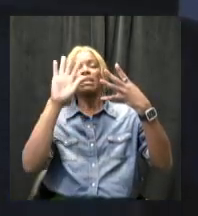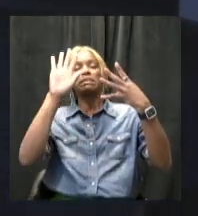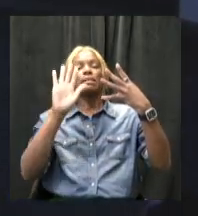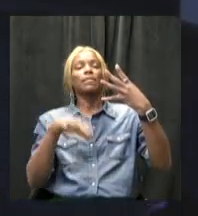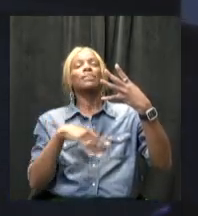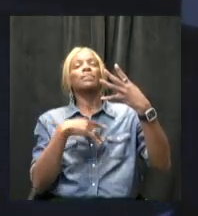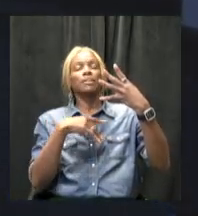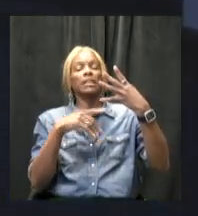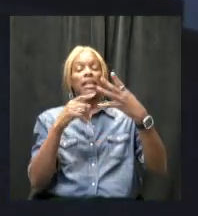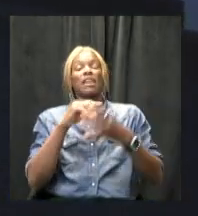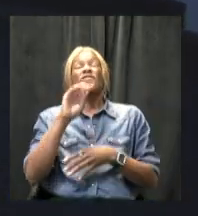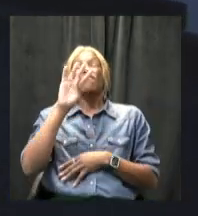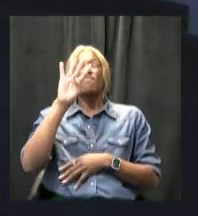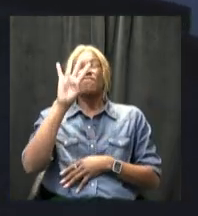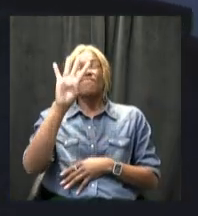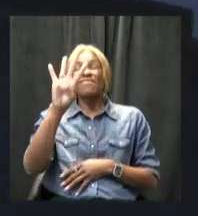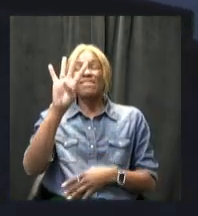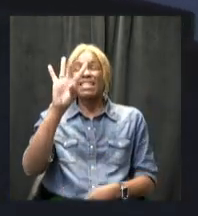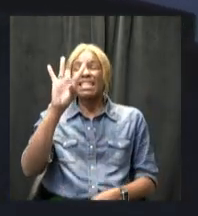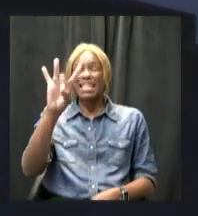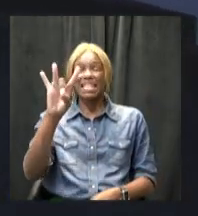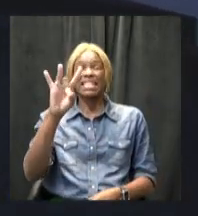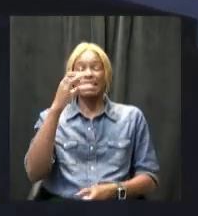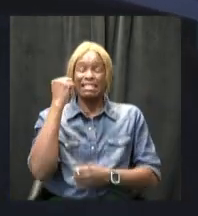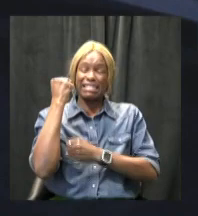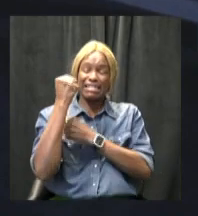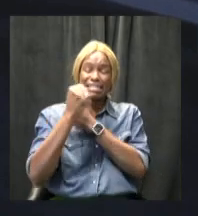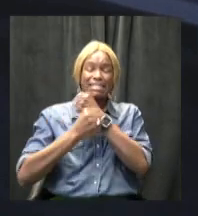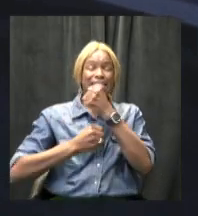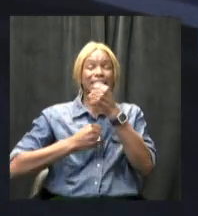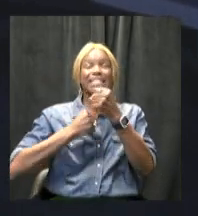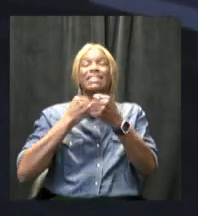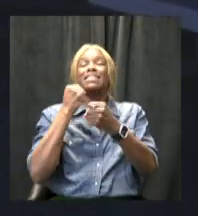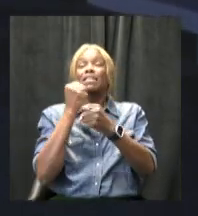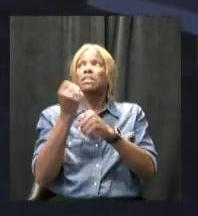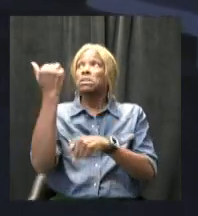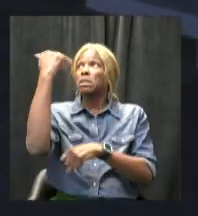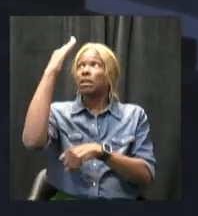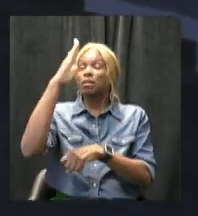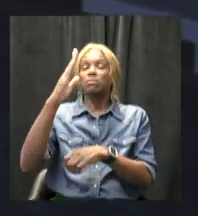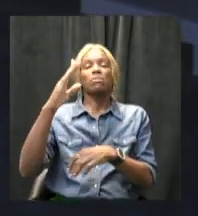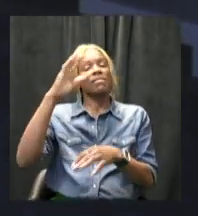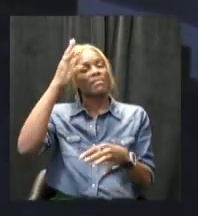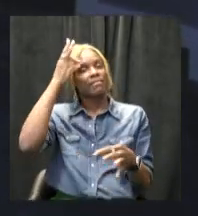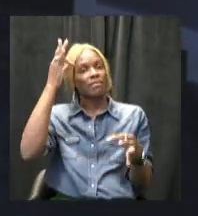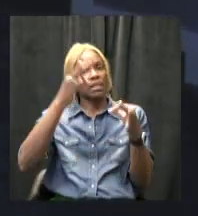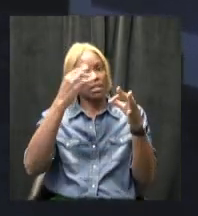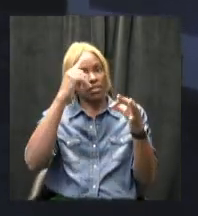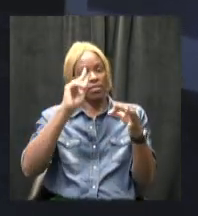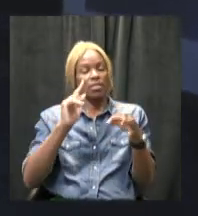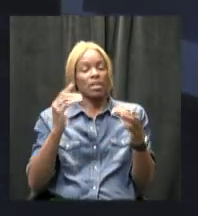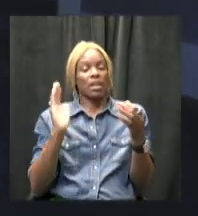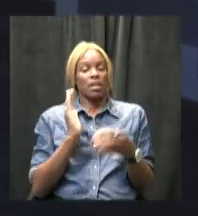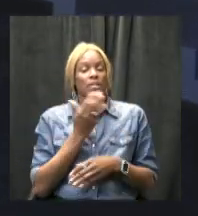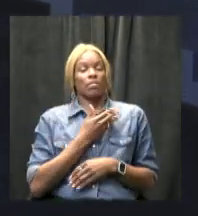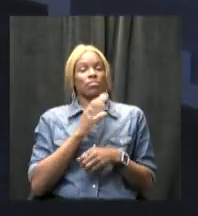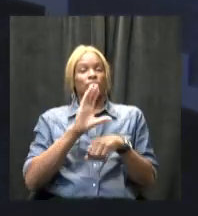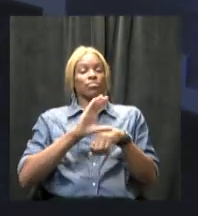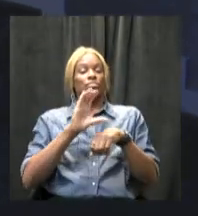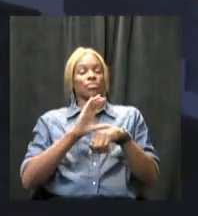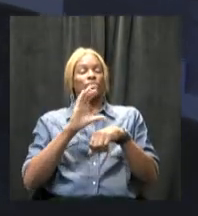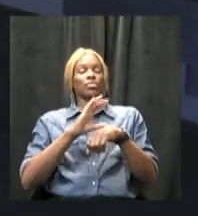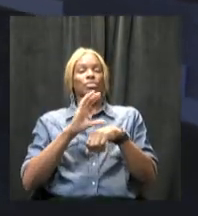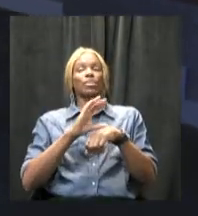Unbelievable. 48 years, Elder Cunningham, 48 years that God has been faithful to our church. We have sought to be a unified